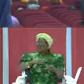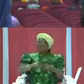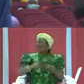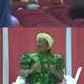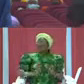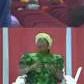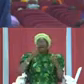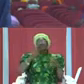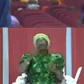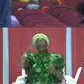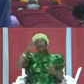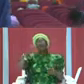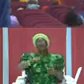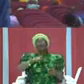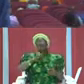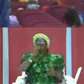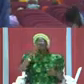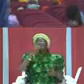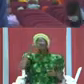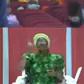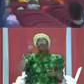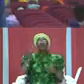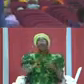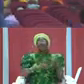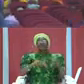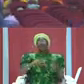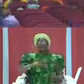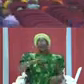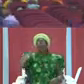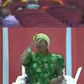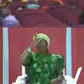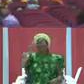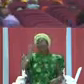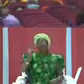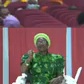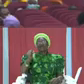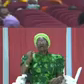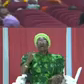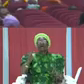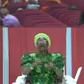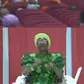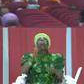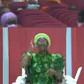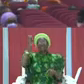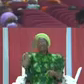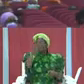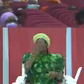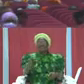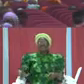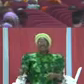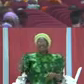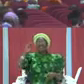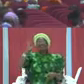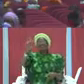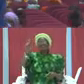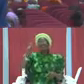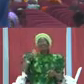not better than my fathers." And as he lay and slept under a juniper